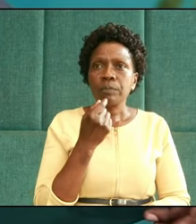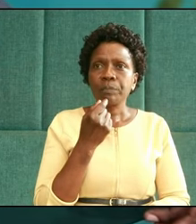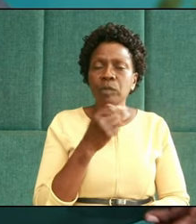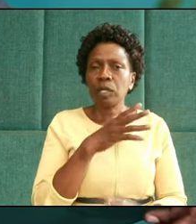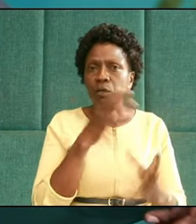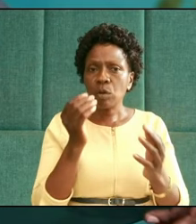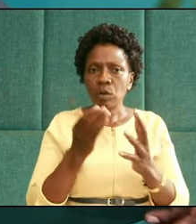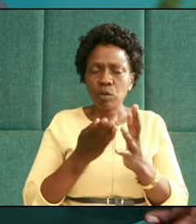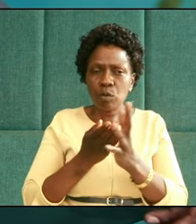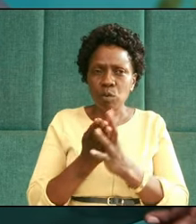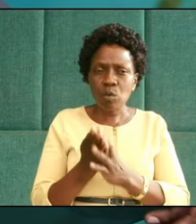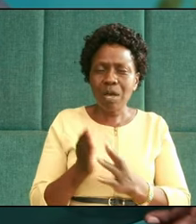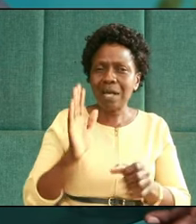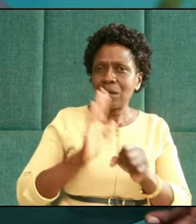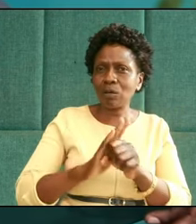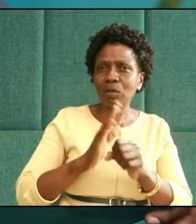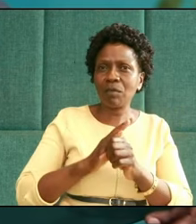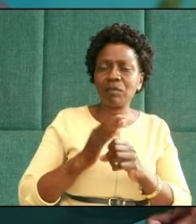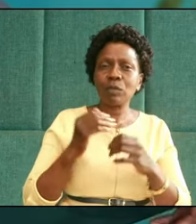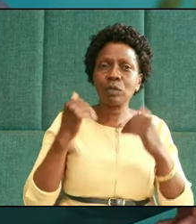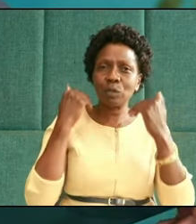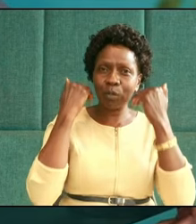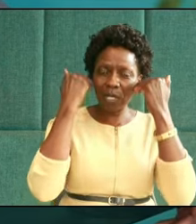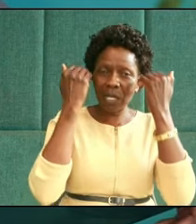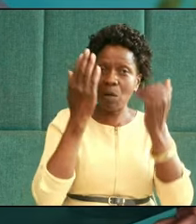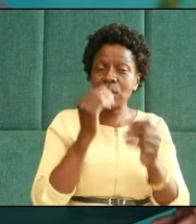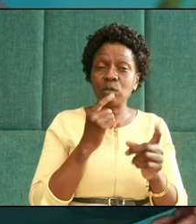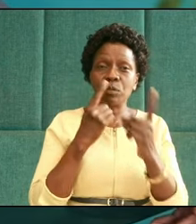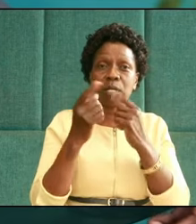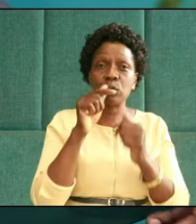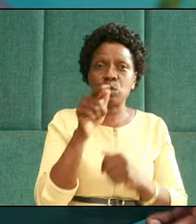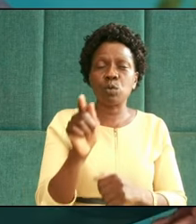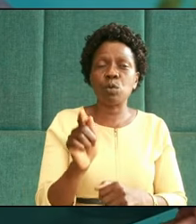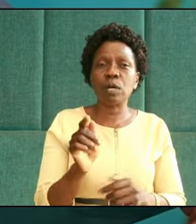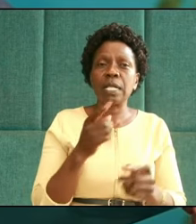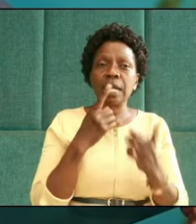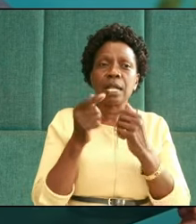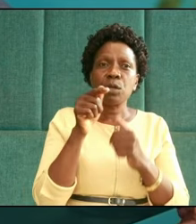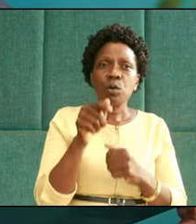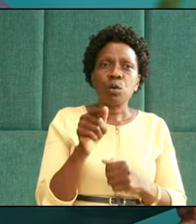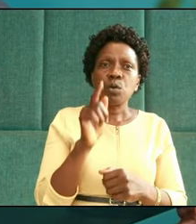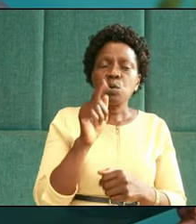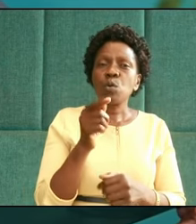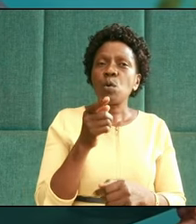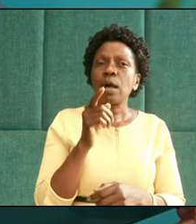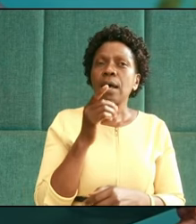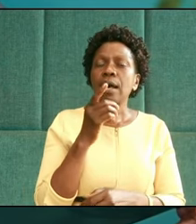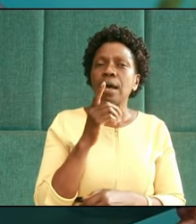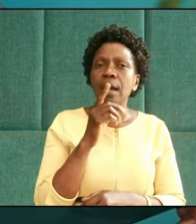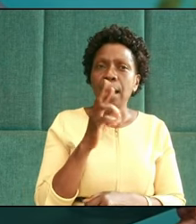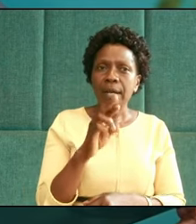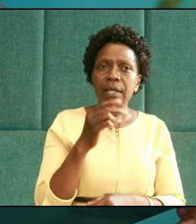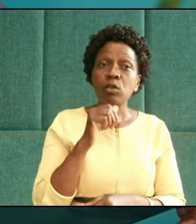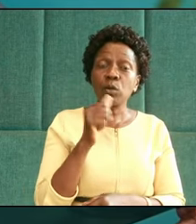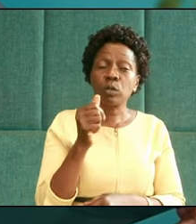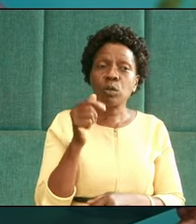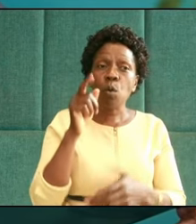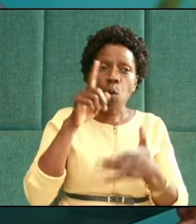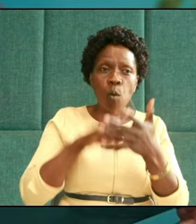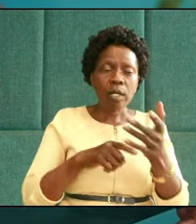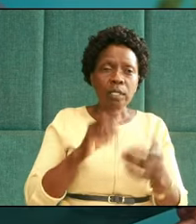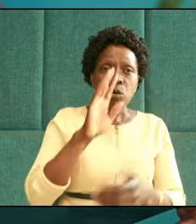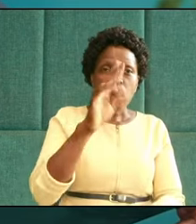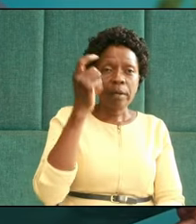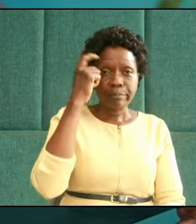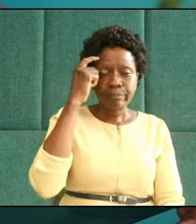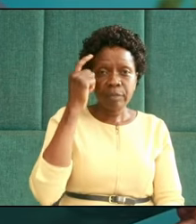very difficult situation. I want to speak to you and tell you, you are not what your conscience tells you. You are